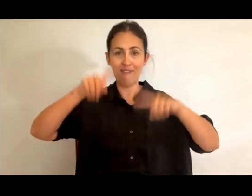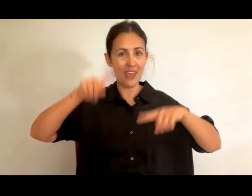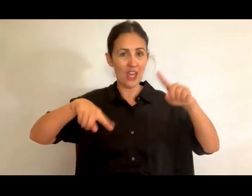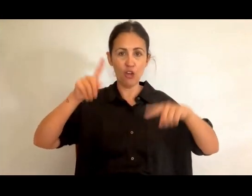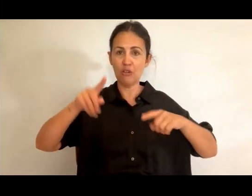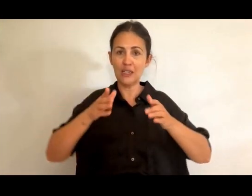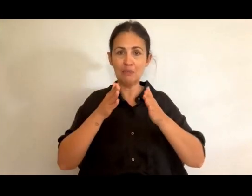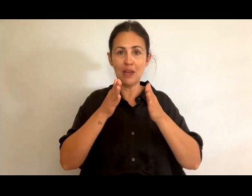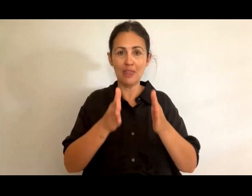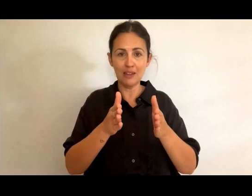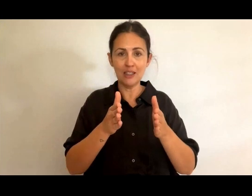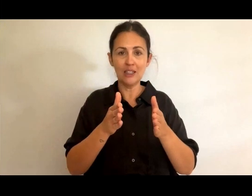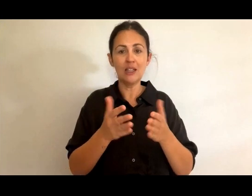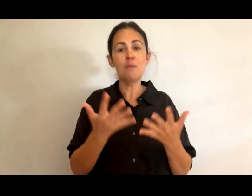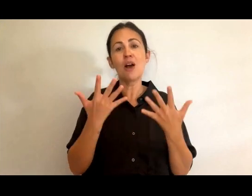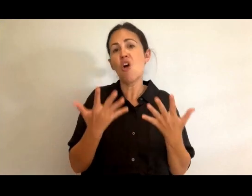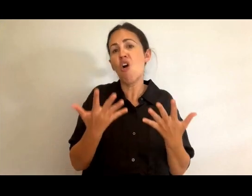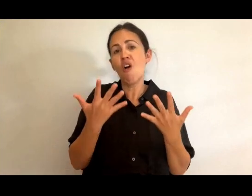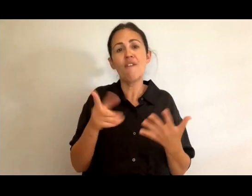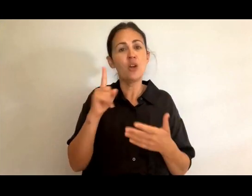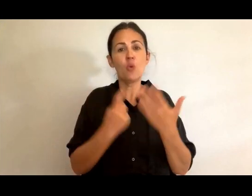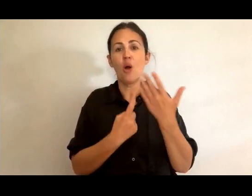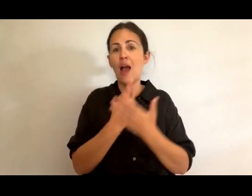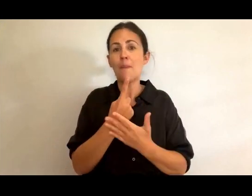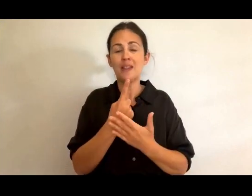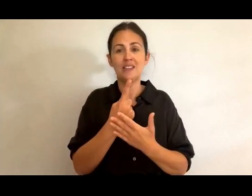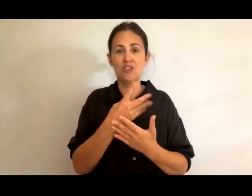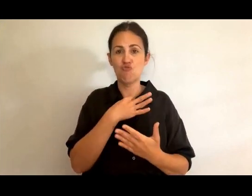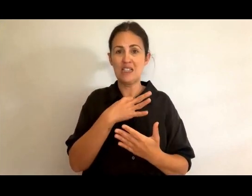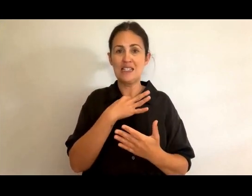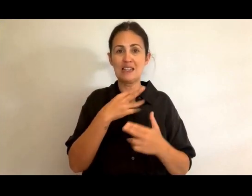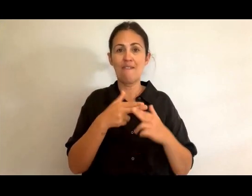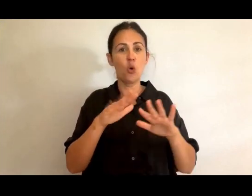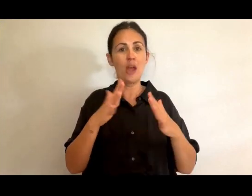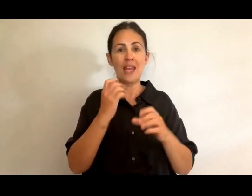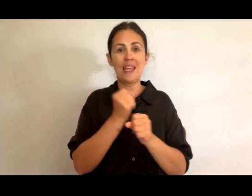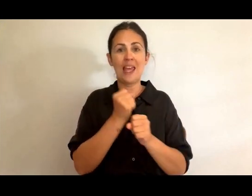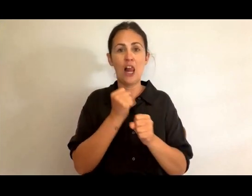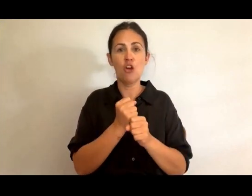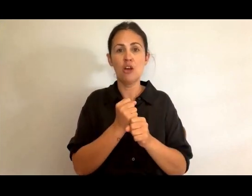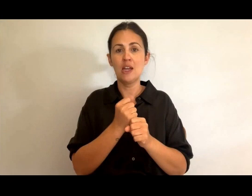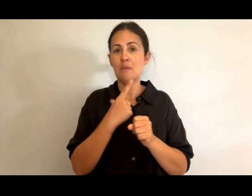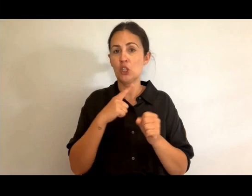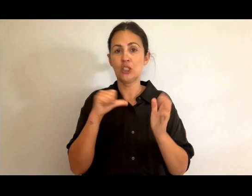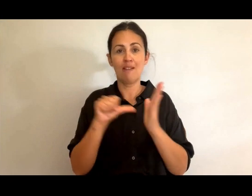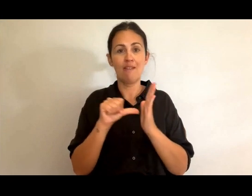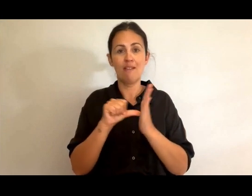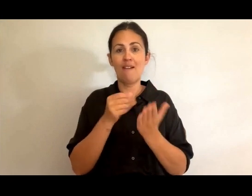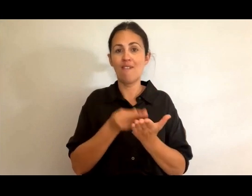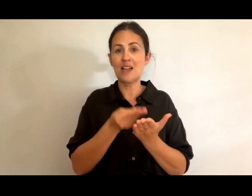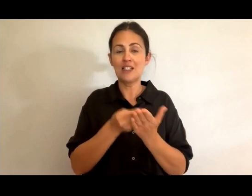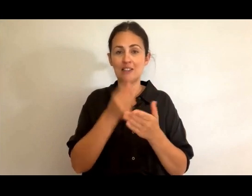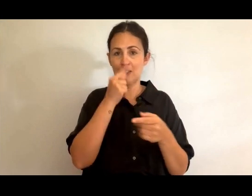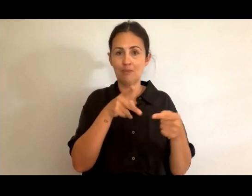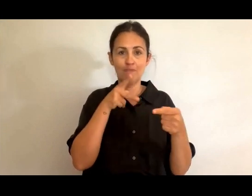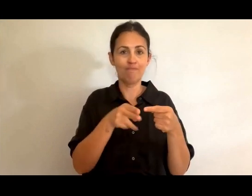often under threat within an education economy. But putting Akonga learning at the centre of our operations is one of